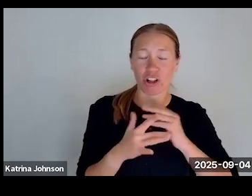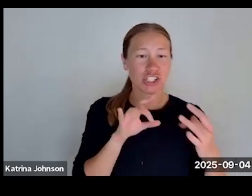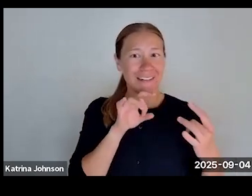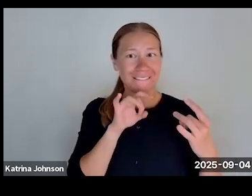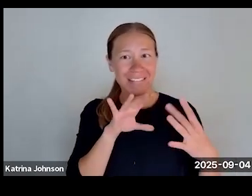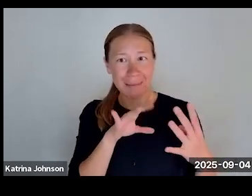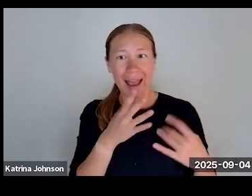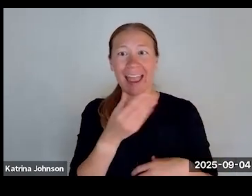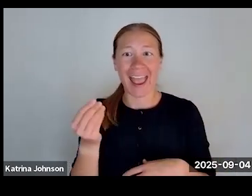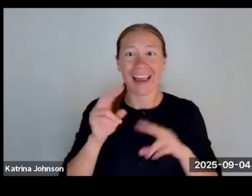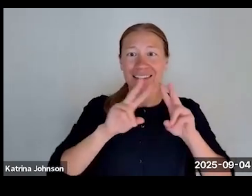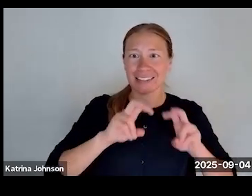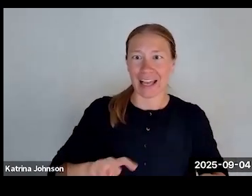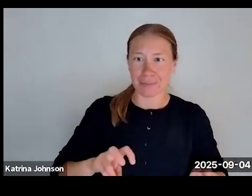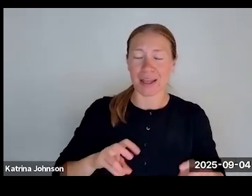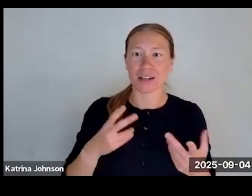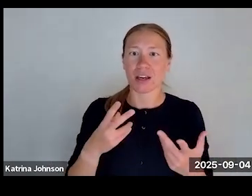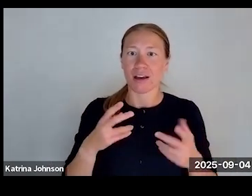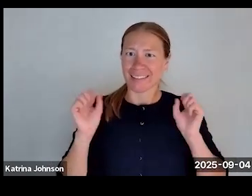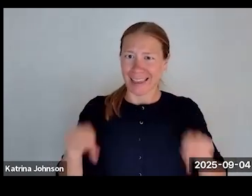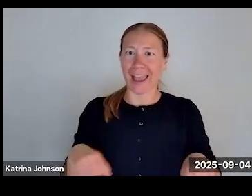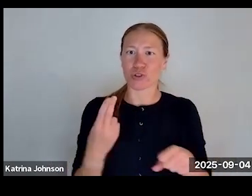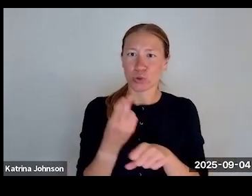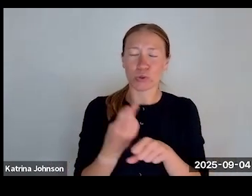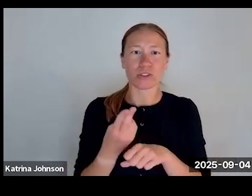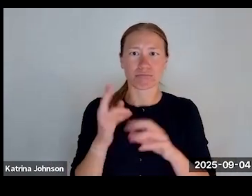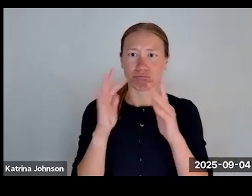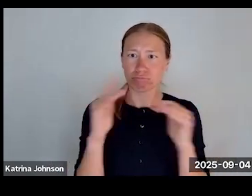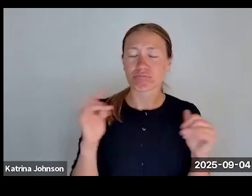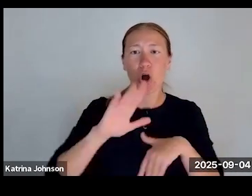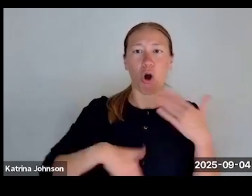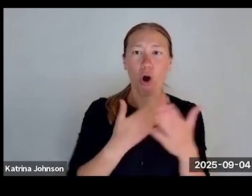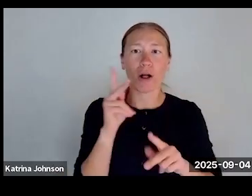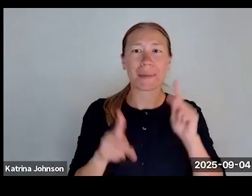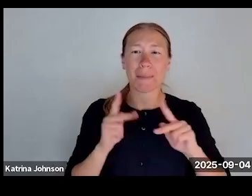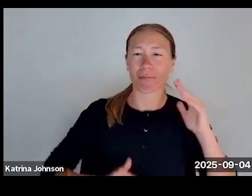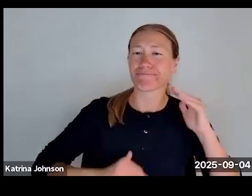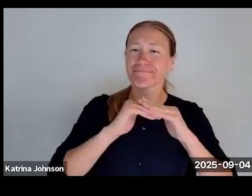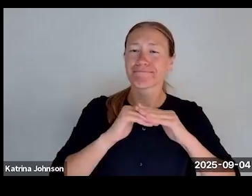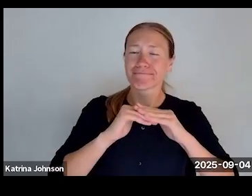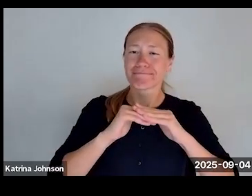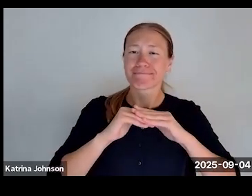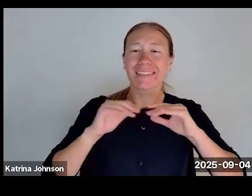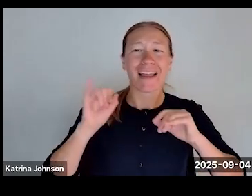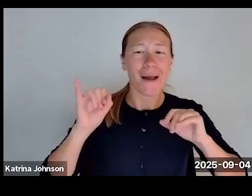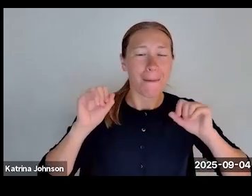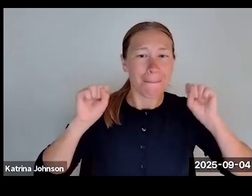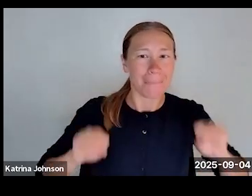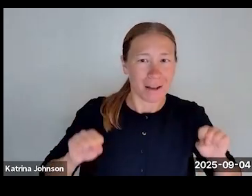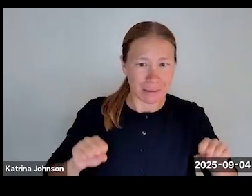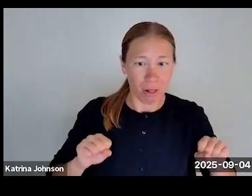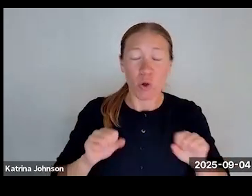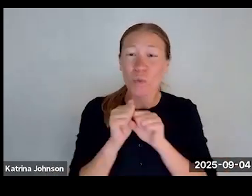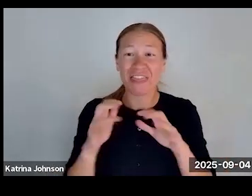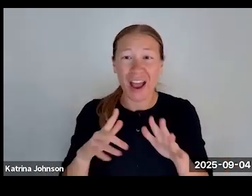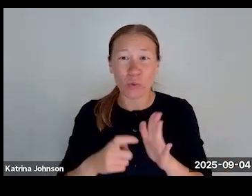and assessment usable by all people to the greatest extent possible without the need for adaptation